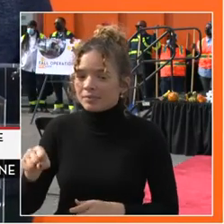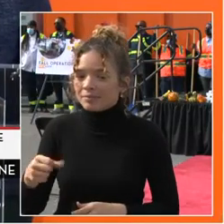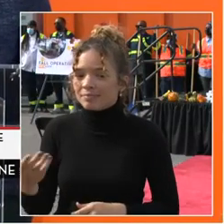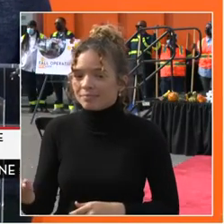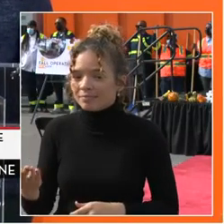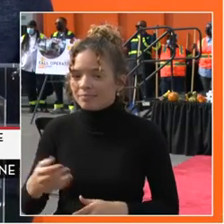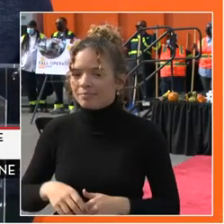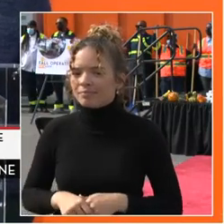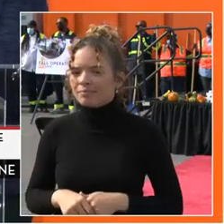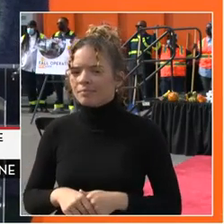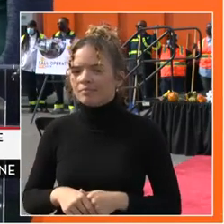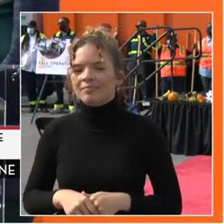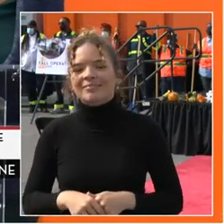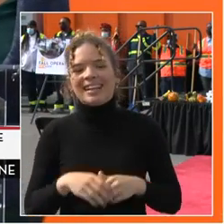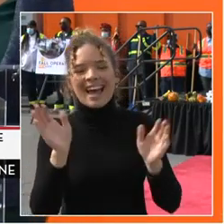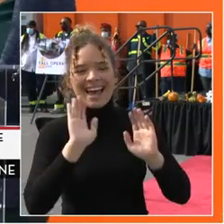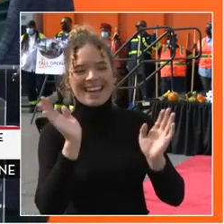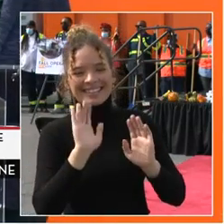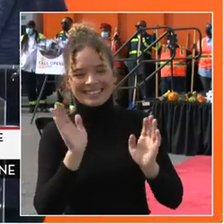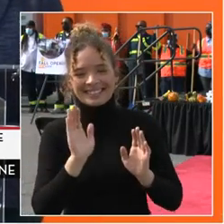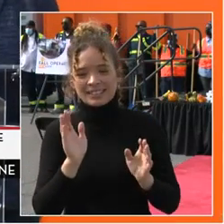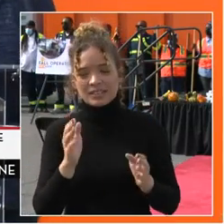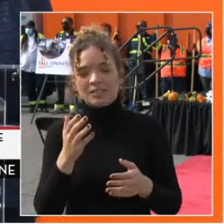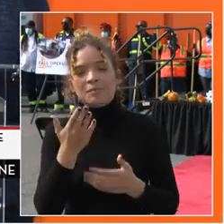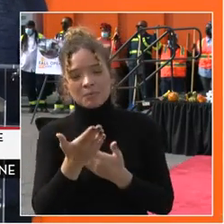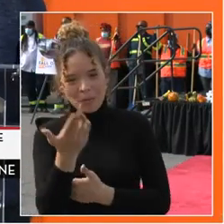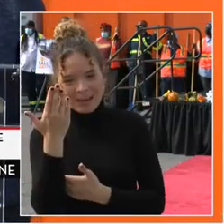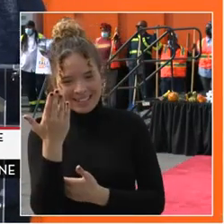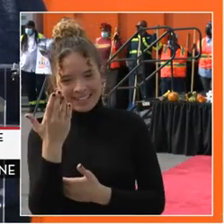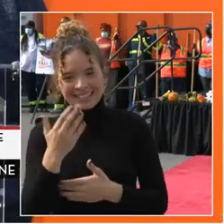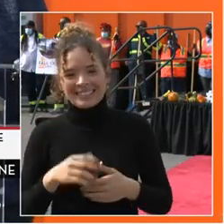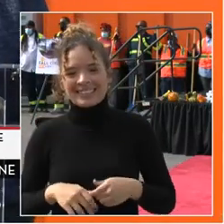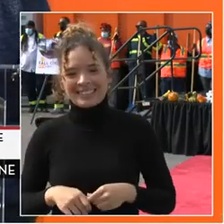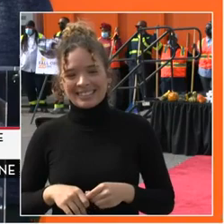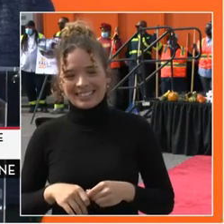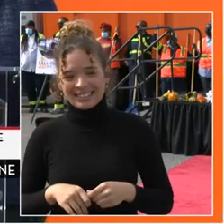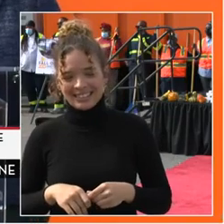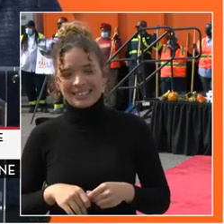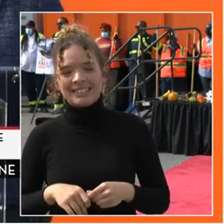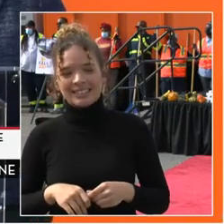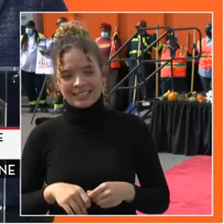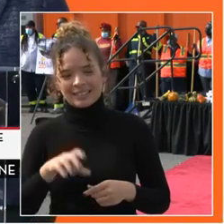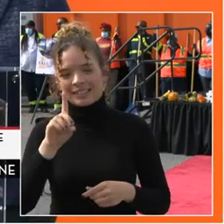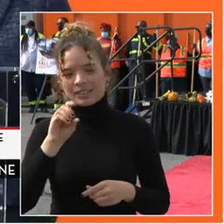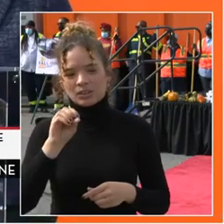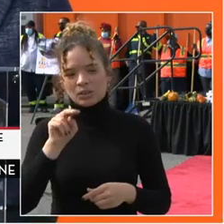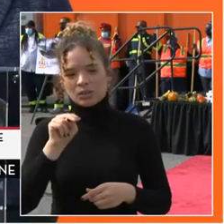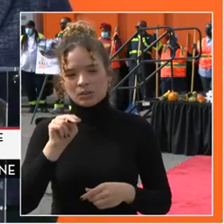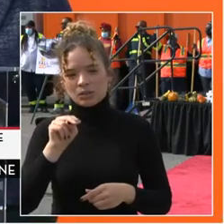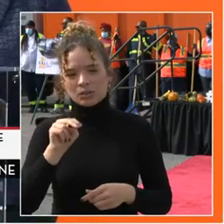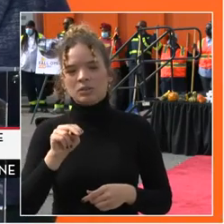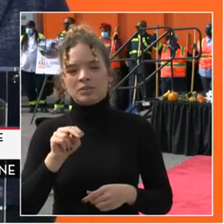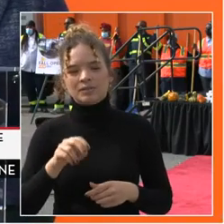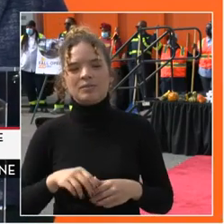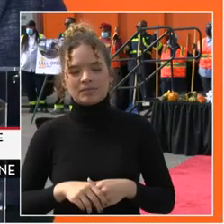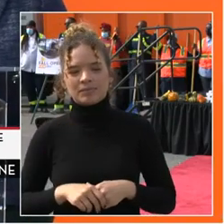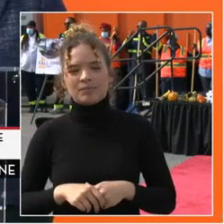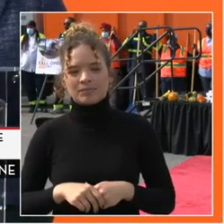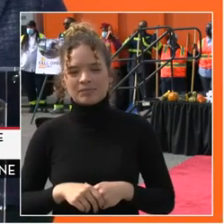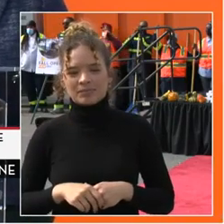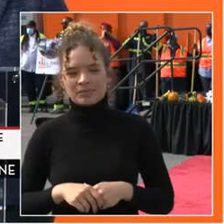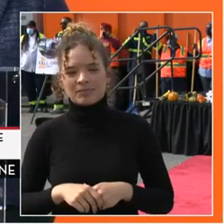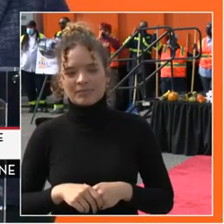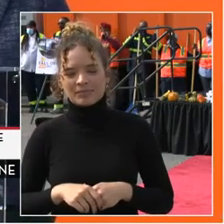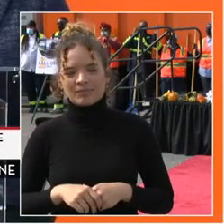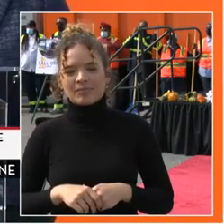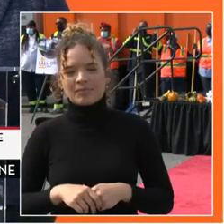Hey, so this morning, Congresswoman Norton released that the U.S. Capitol Police have worked together with the D.C.